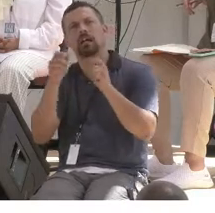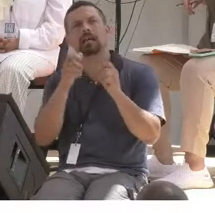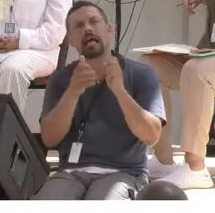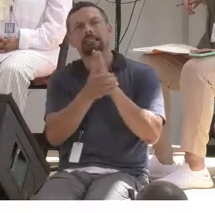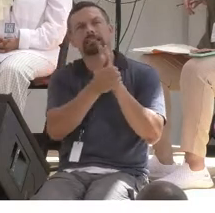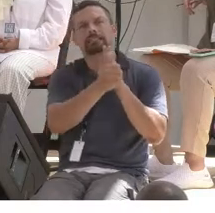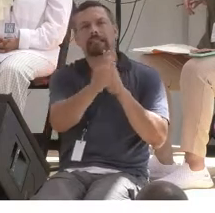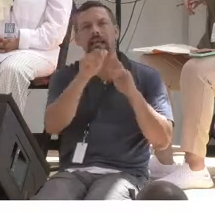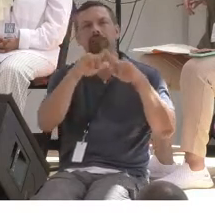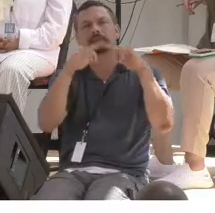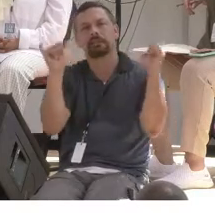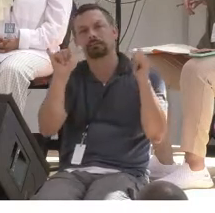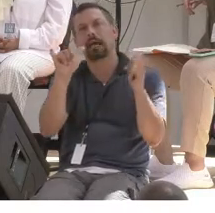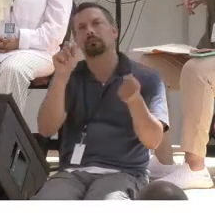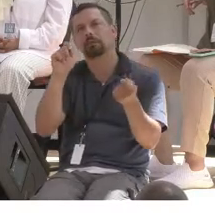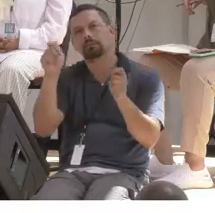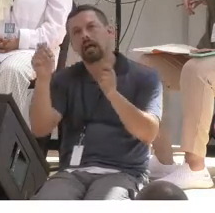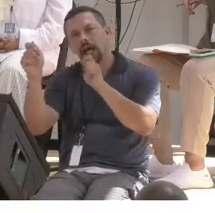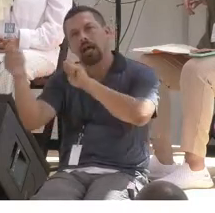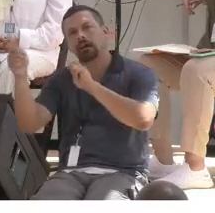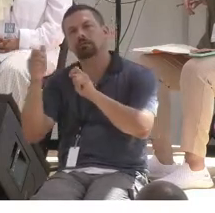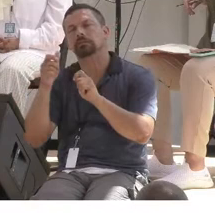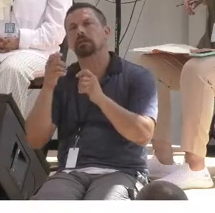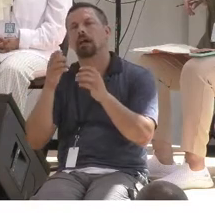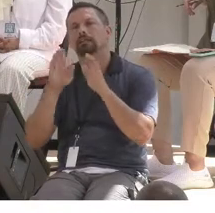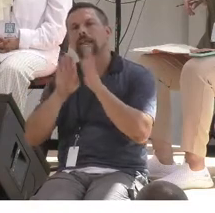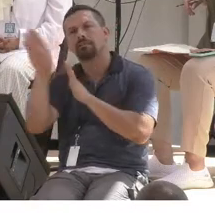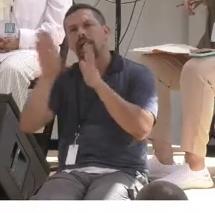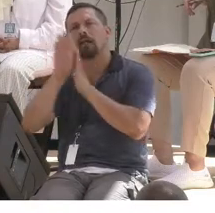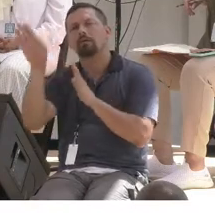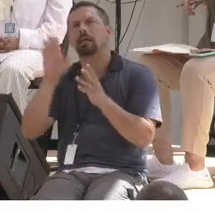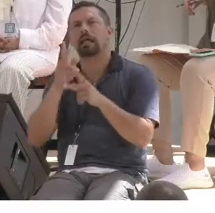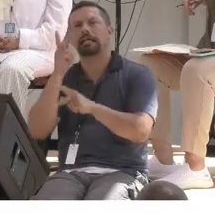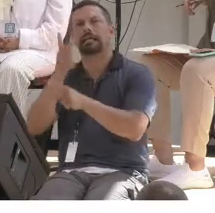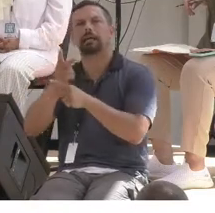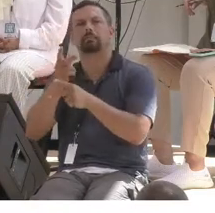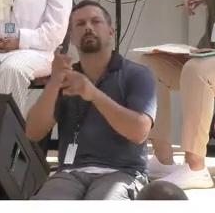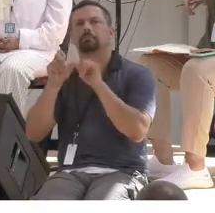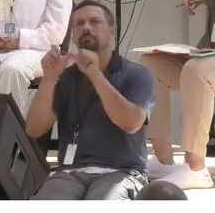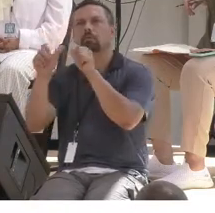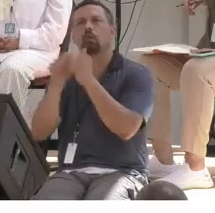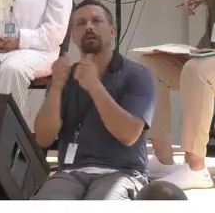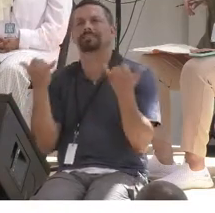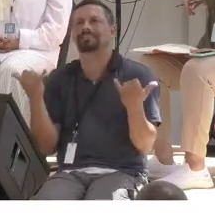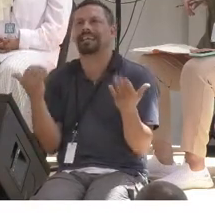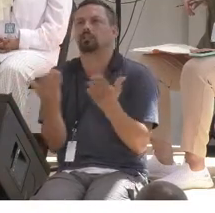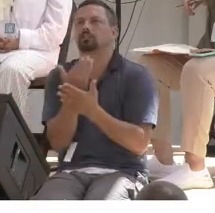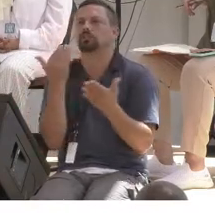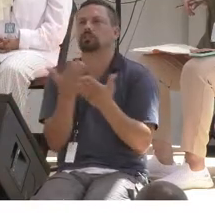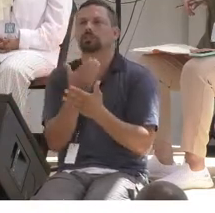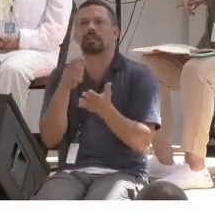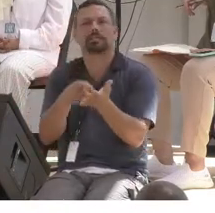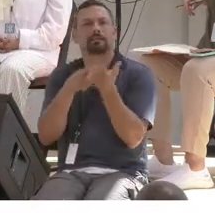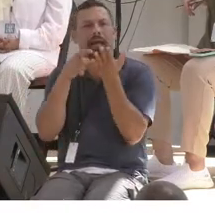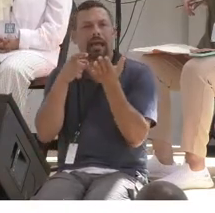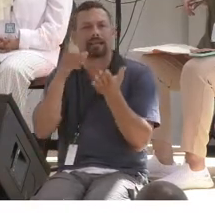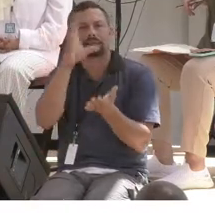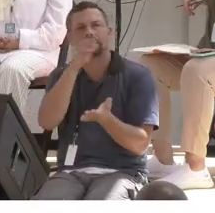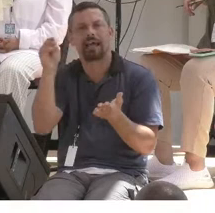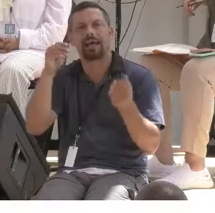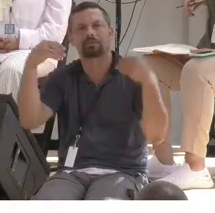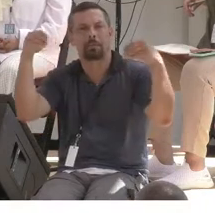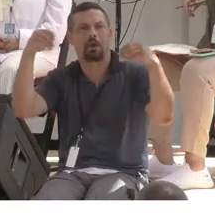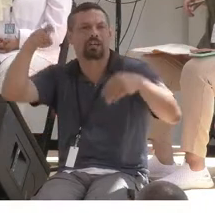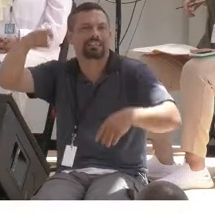and develop it and take it further into something that you know keeps up with today's demand and today's sort of market